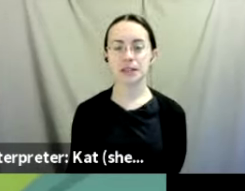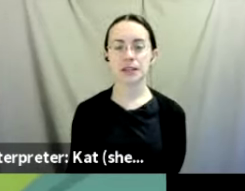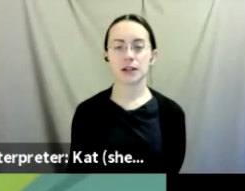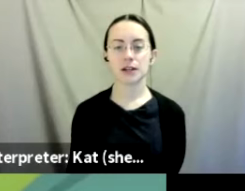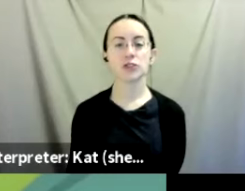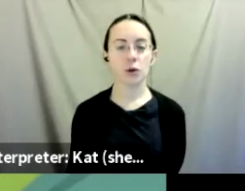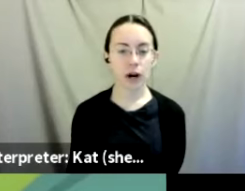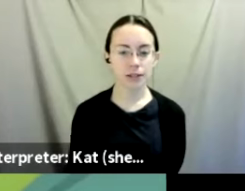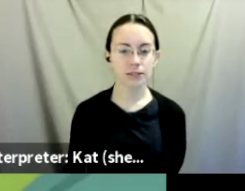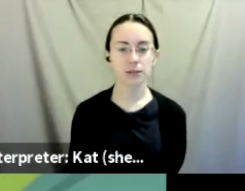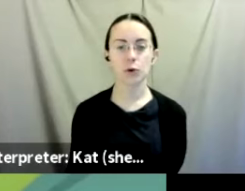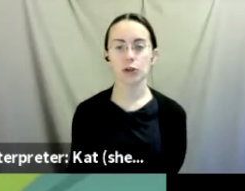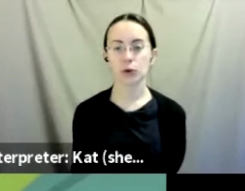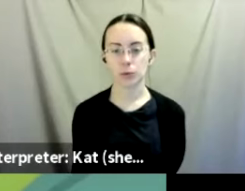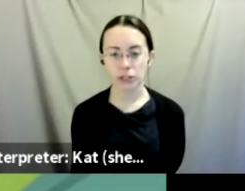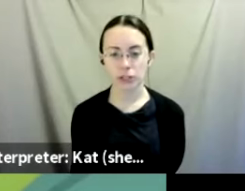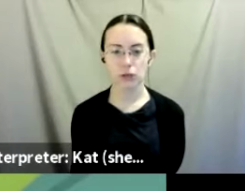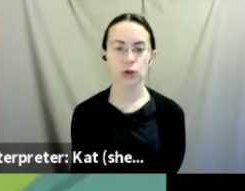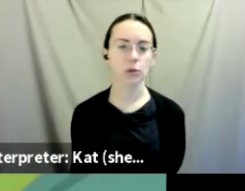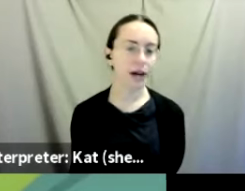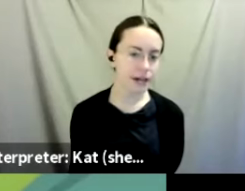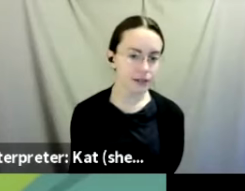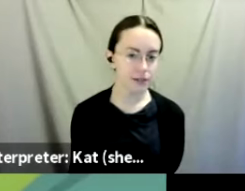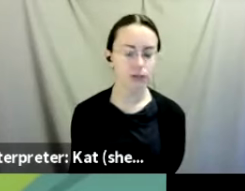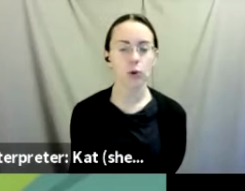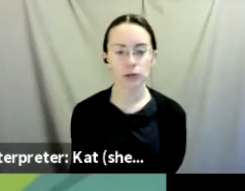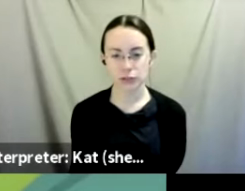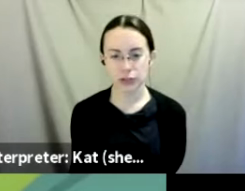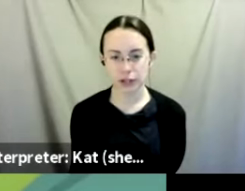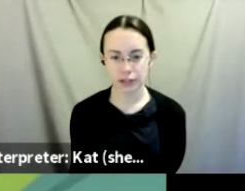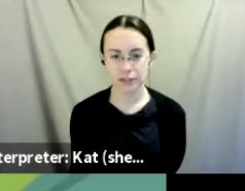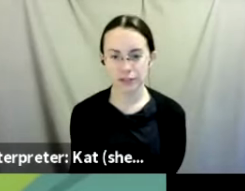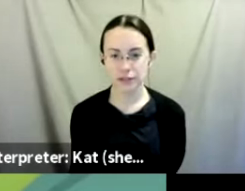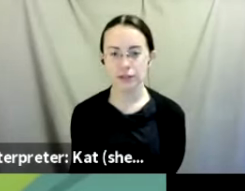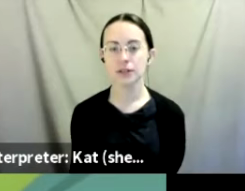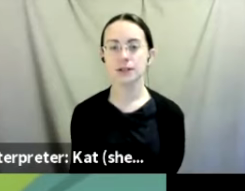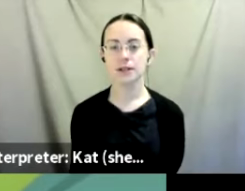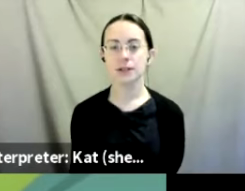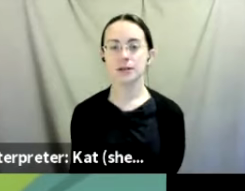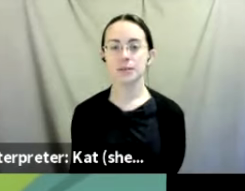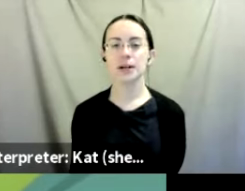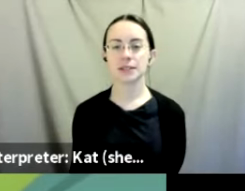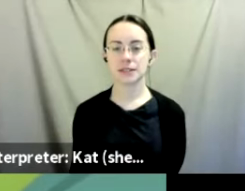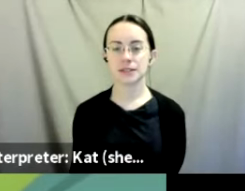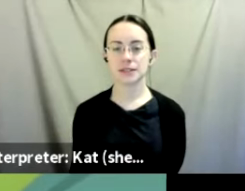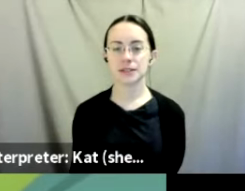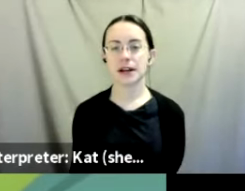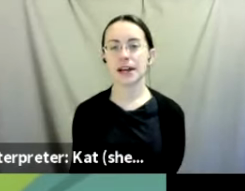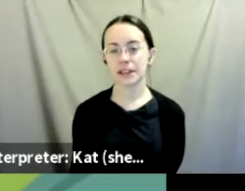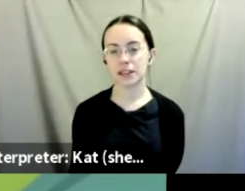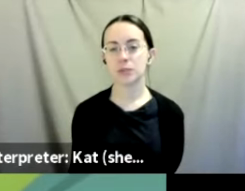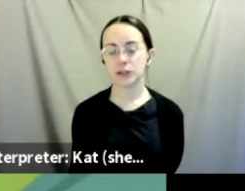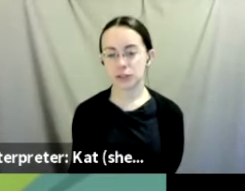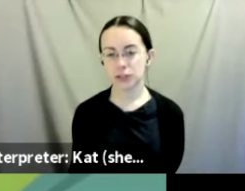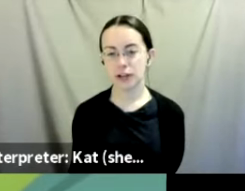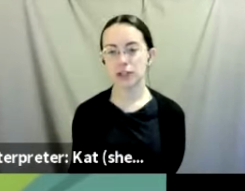doesn't mean that there is no autism or no oppression or no bias. Of course, there is. But I